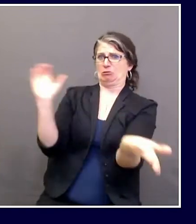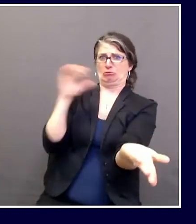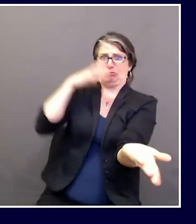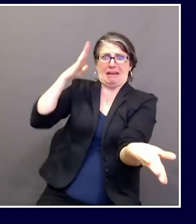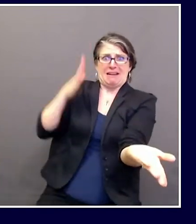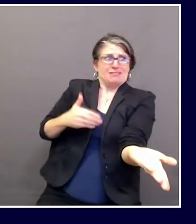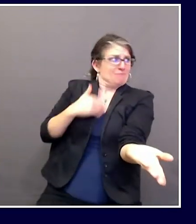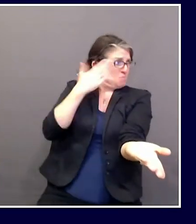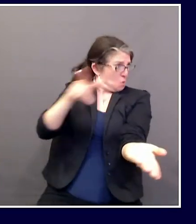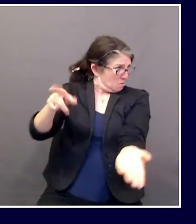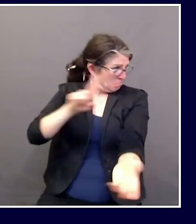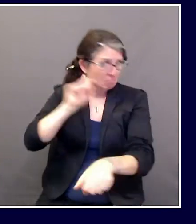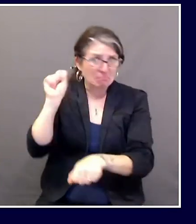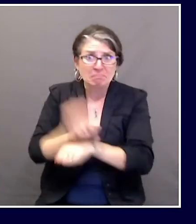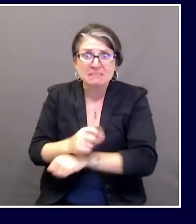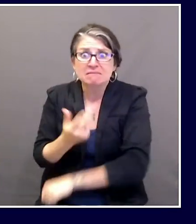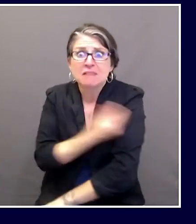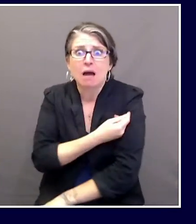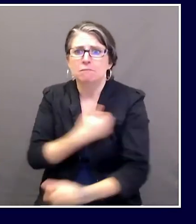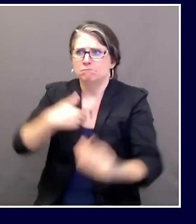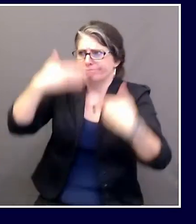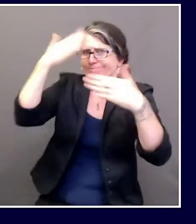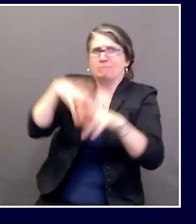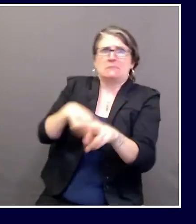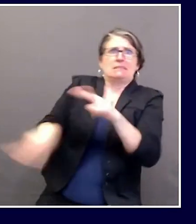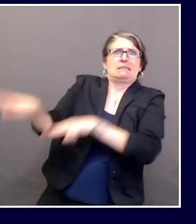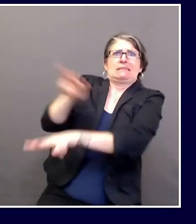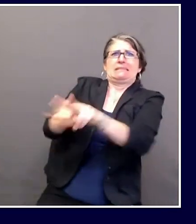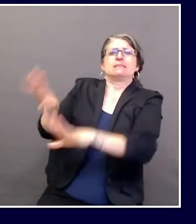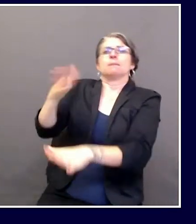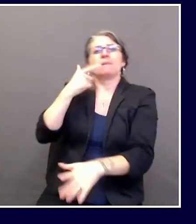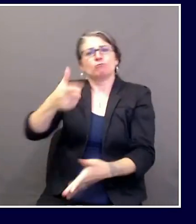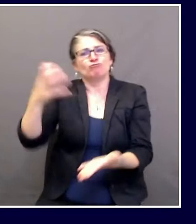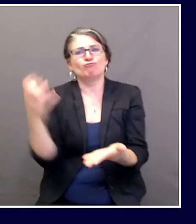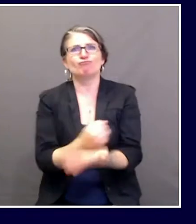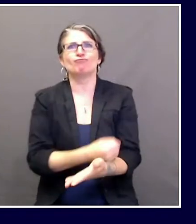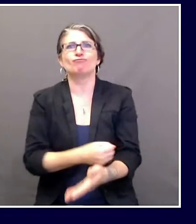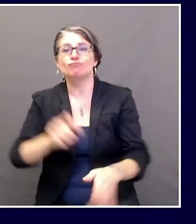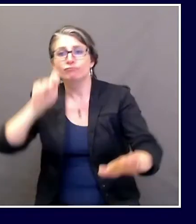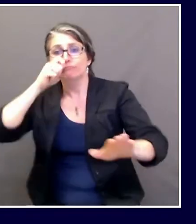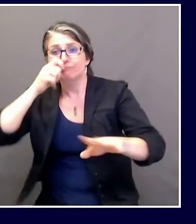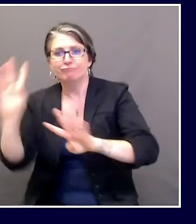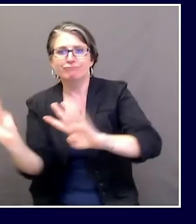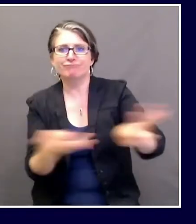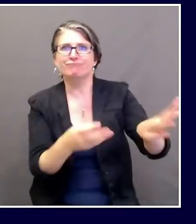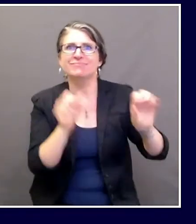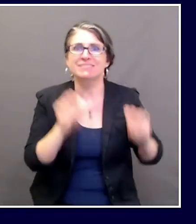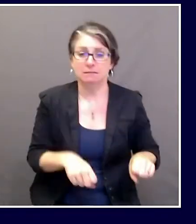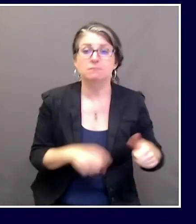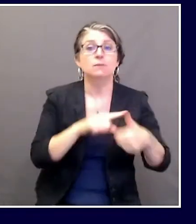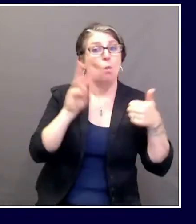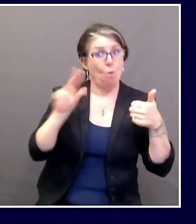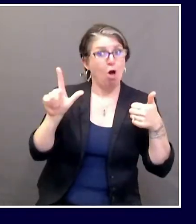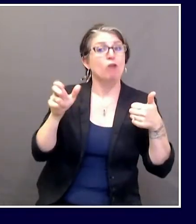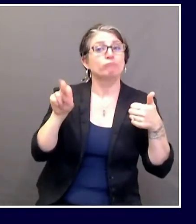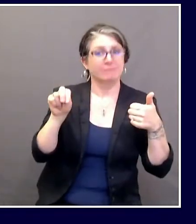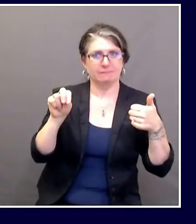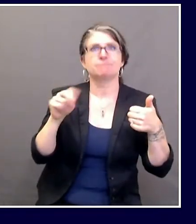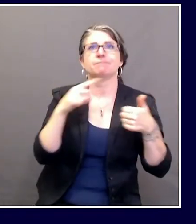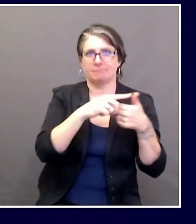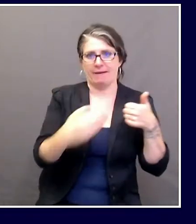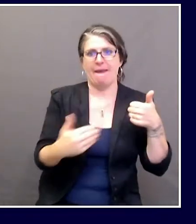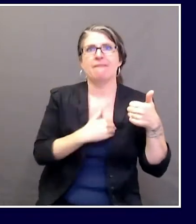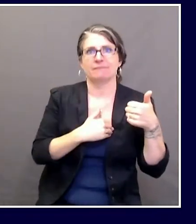are 60 or more, over 60 of these locations across the state of Maine. And for a list of those sites, you can visit the Keep Maine